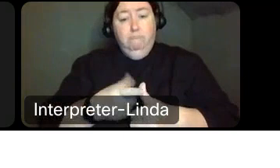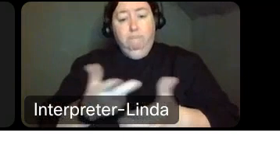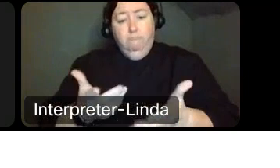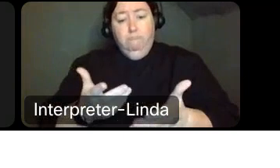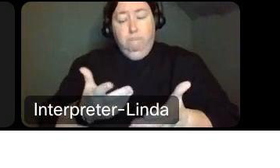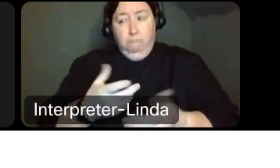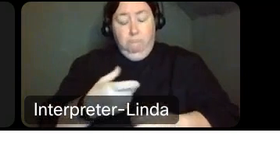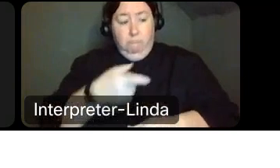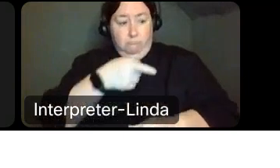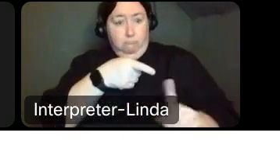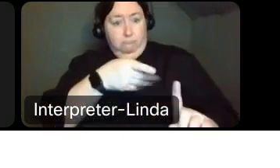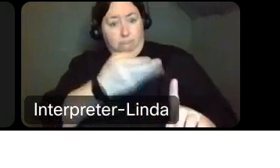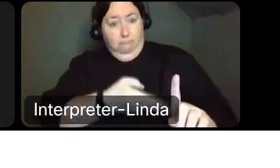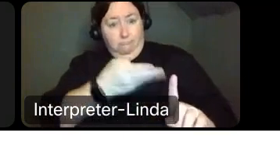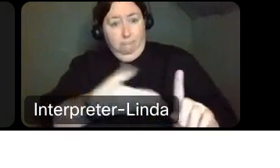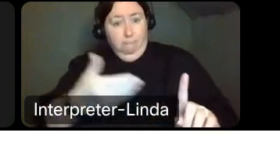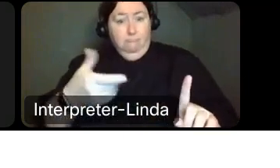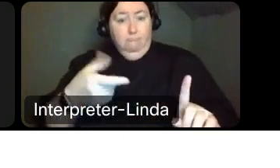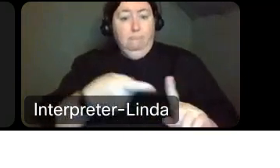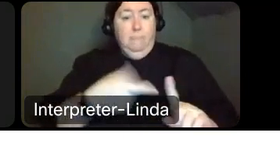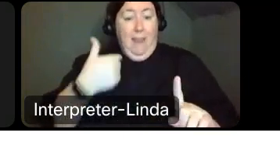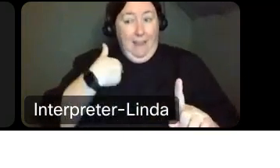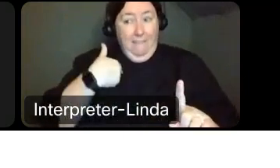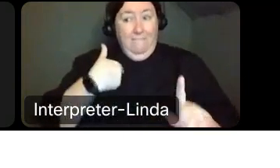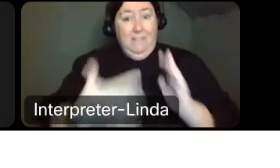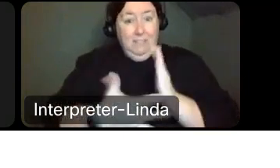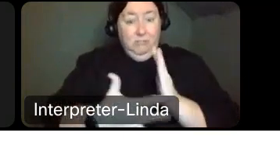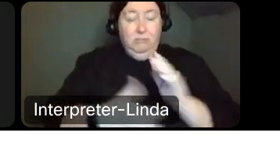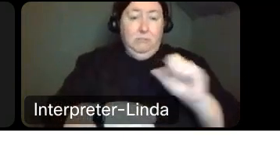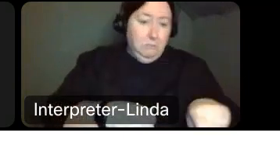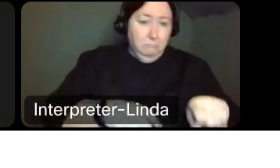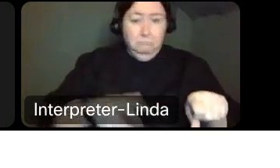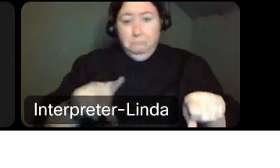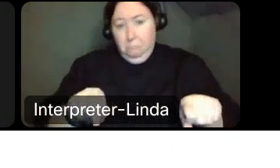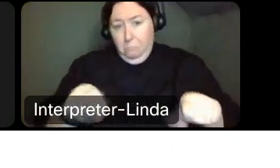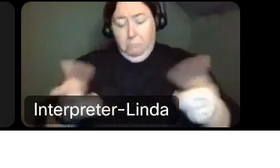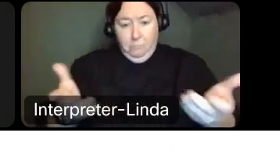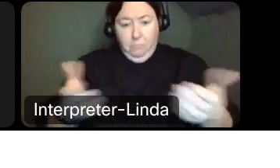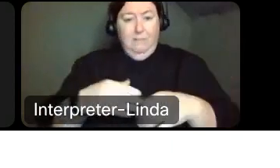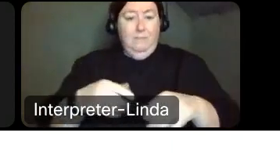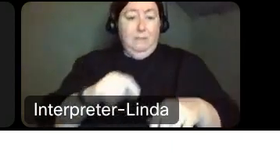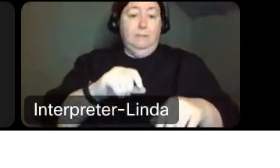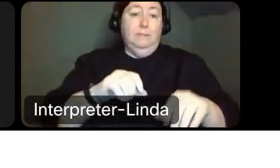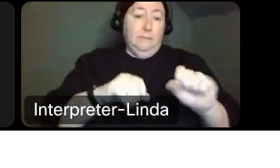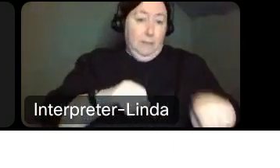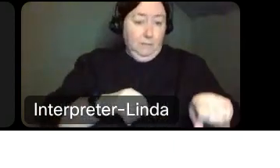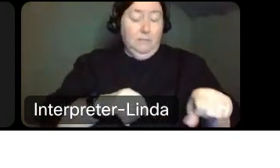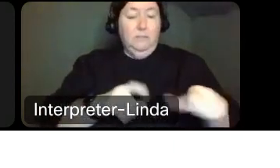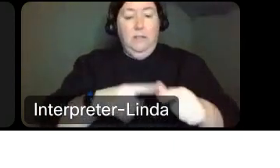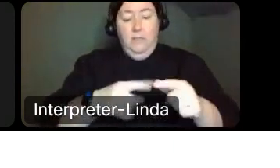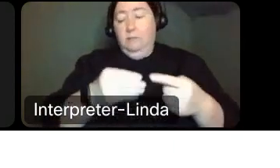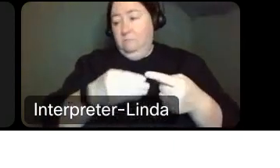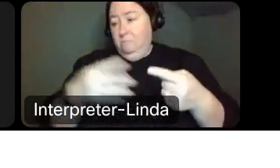Do they have these technology, yes or no? If you check yes and the student does, let's say wear hearing